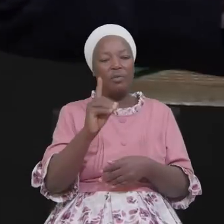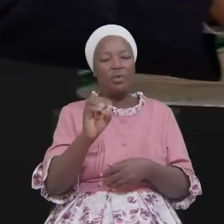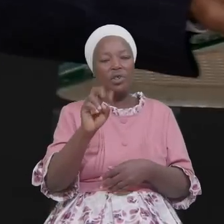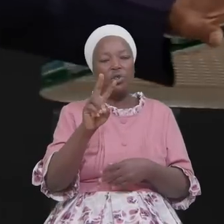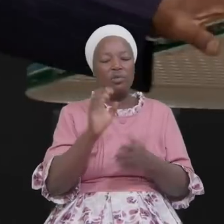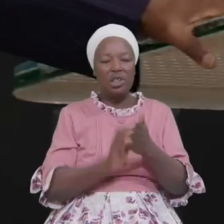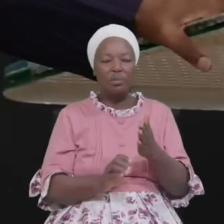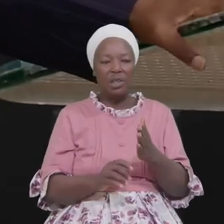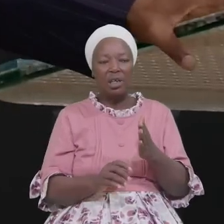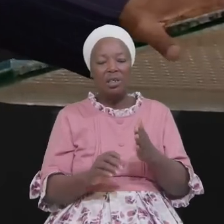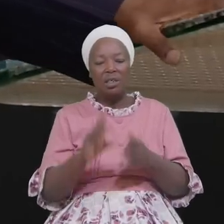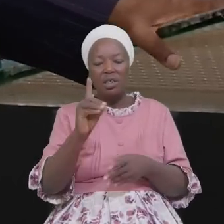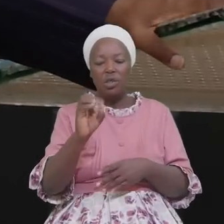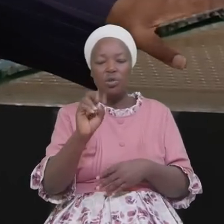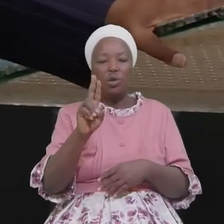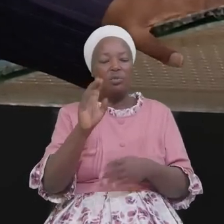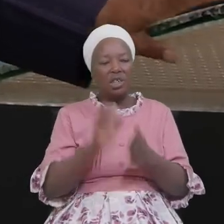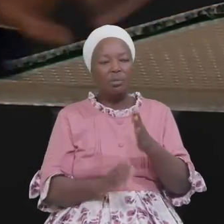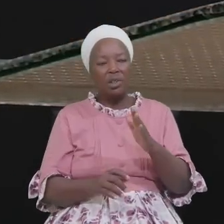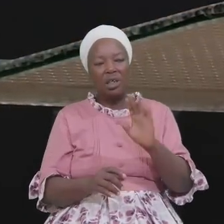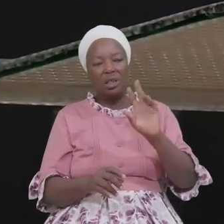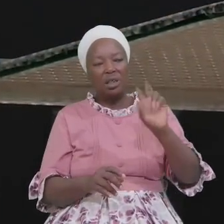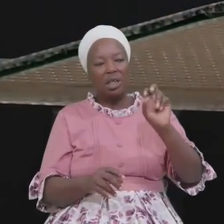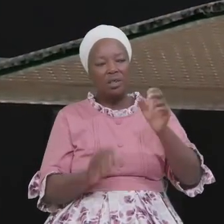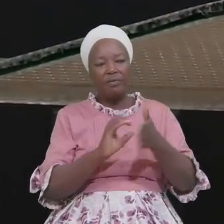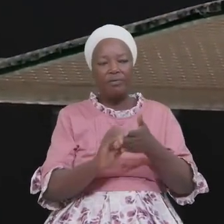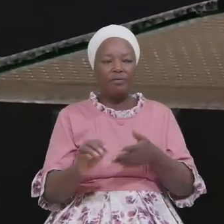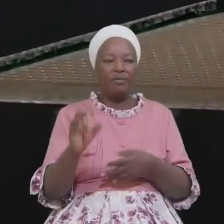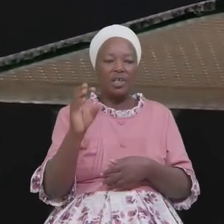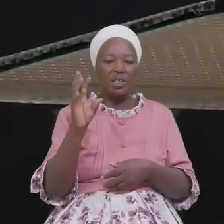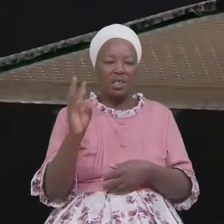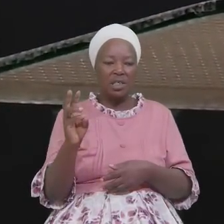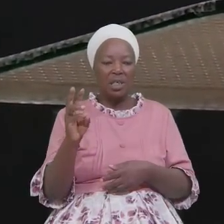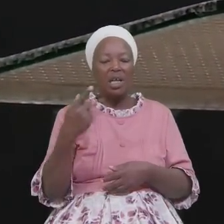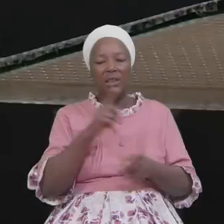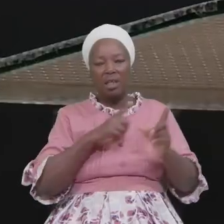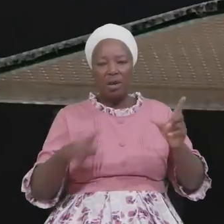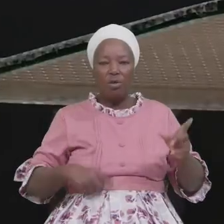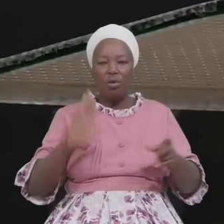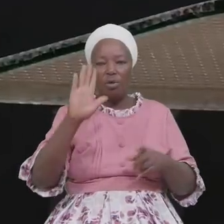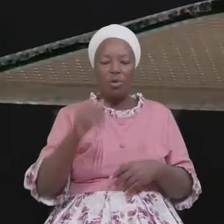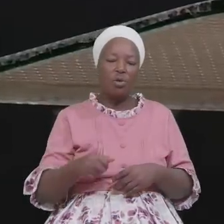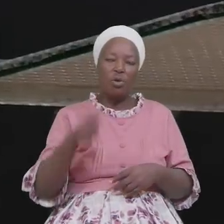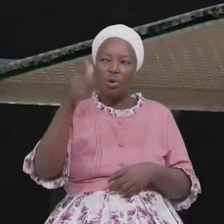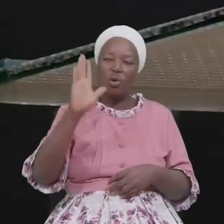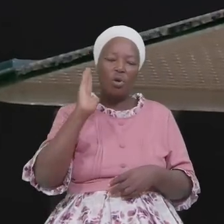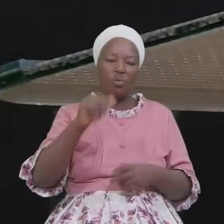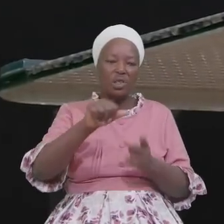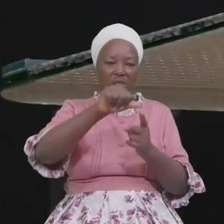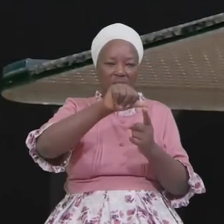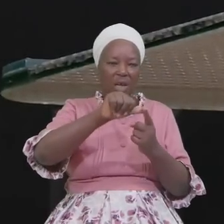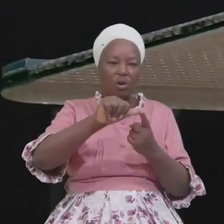there from verse 6. In Deuteronomy chapter 30, verse 6, the Lord thy God will